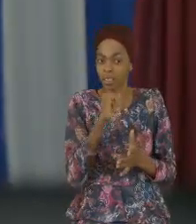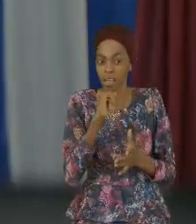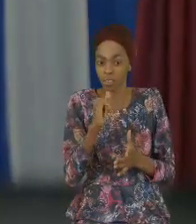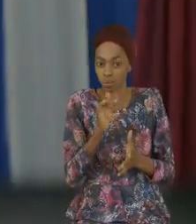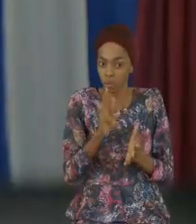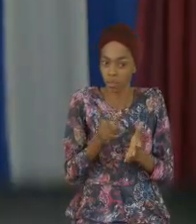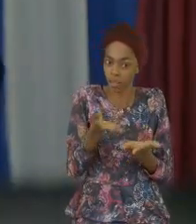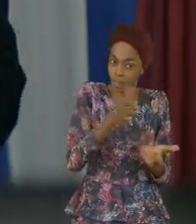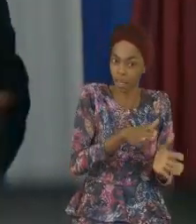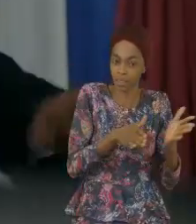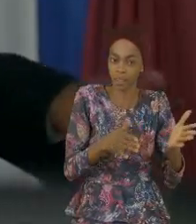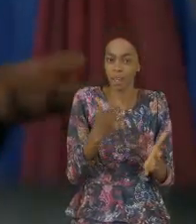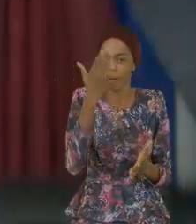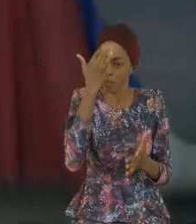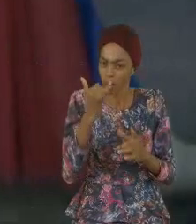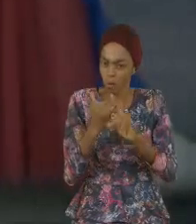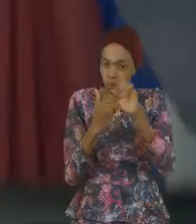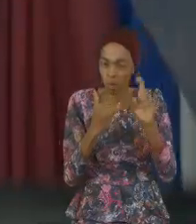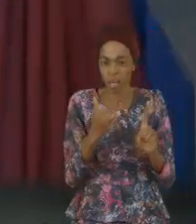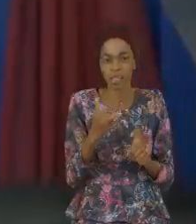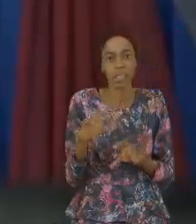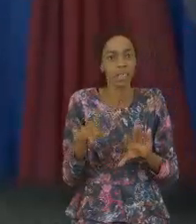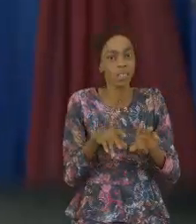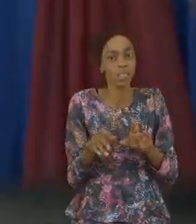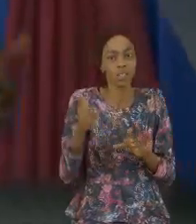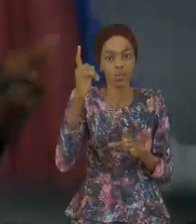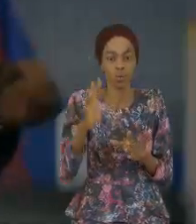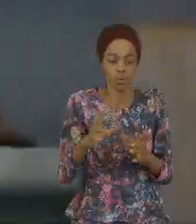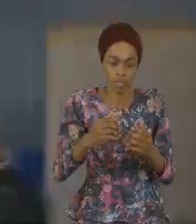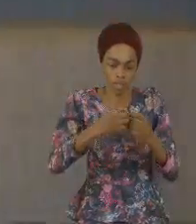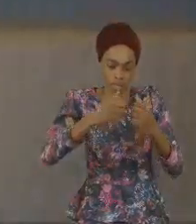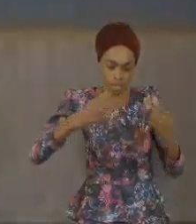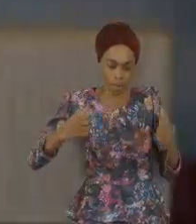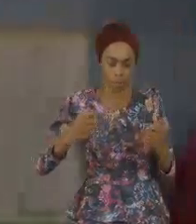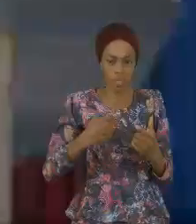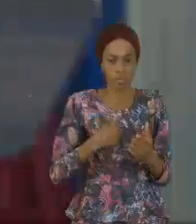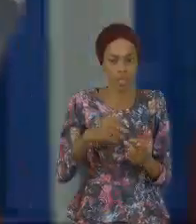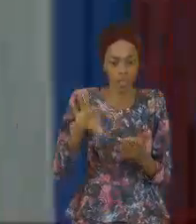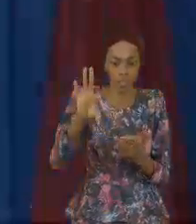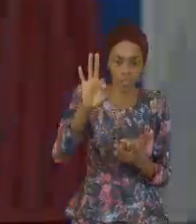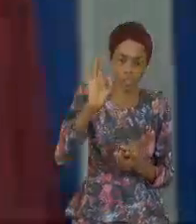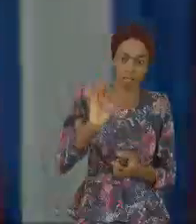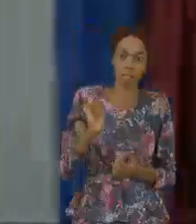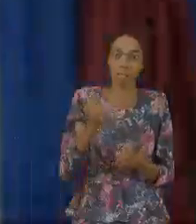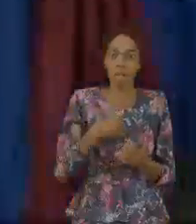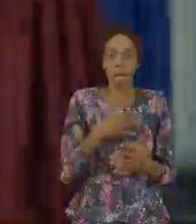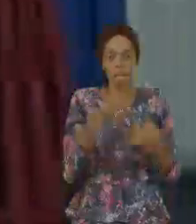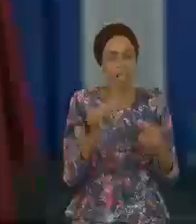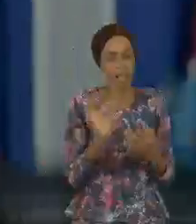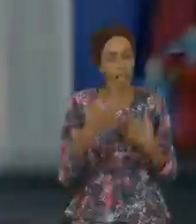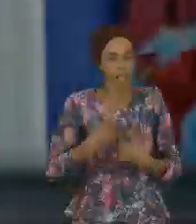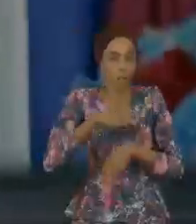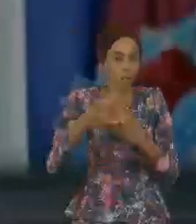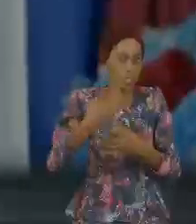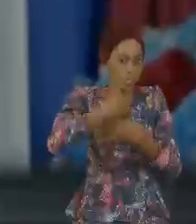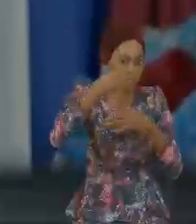there? Why did God spot me out and now I have all this formation and all this training? Always